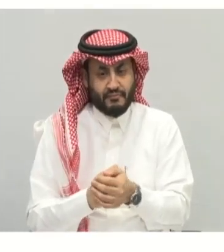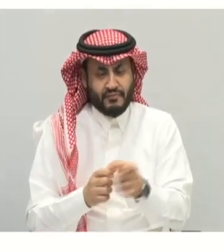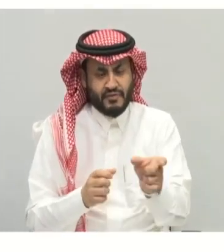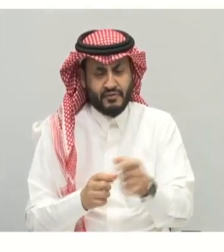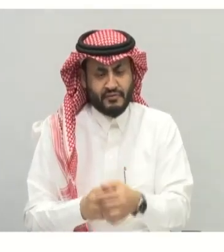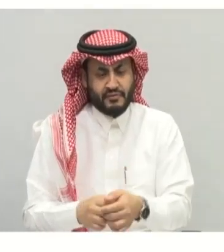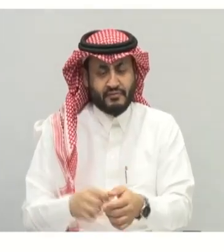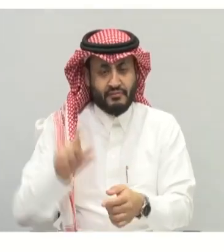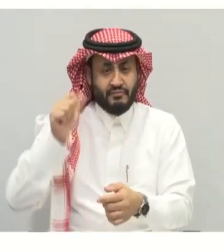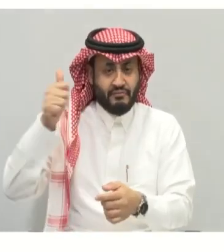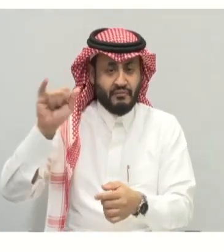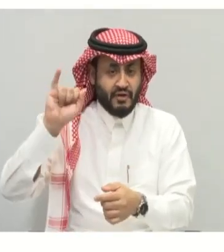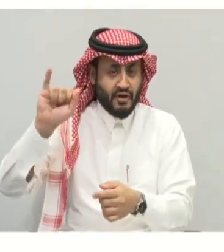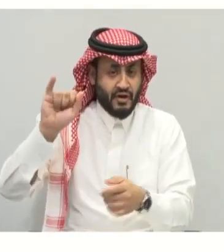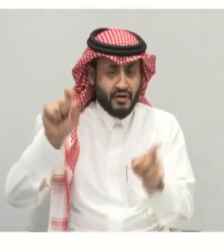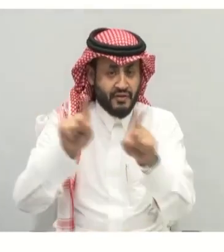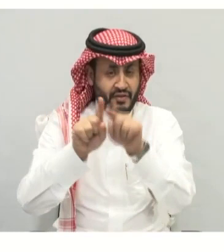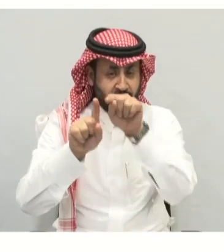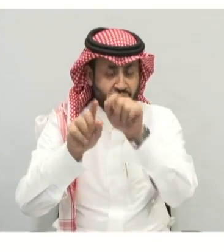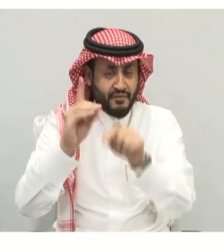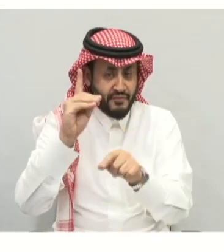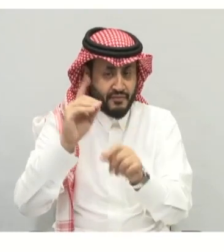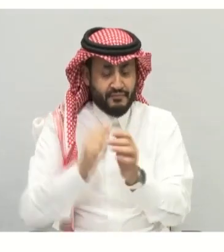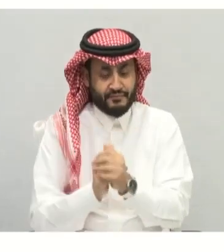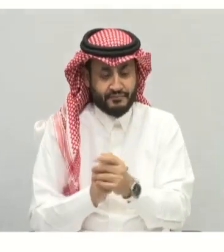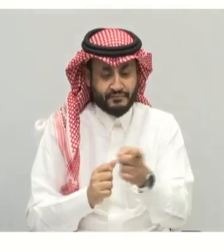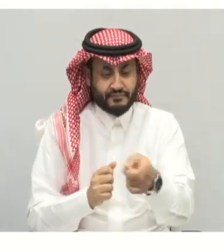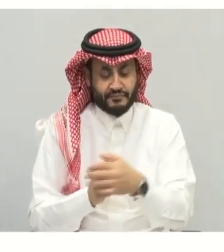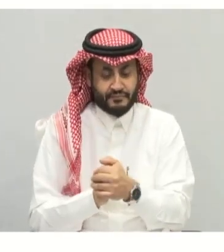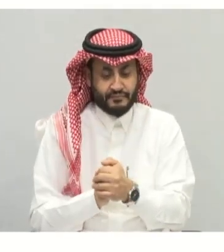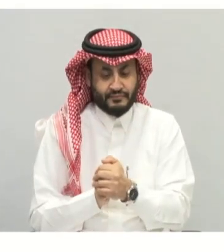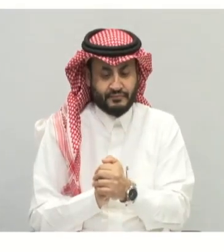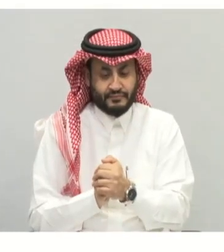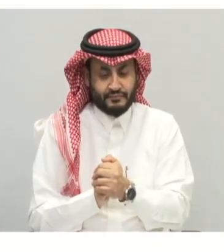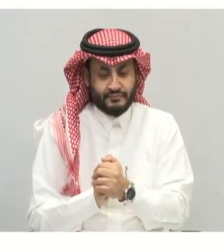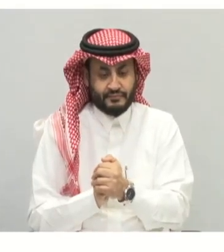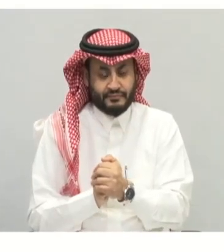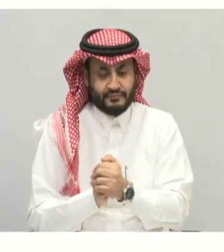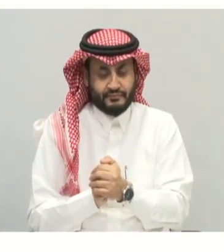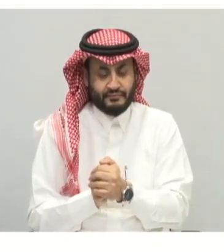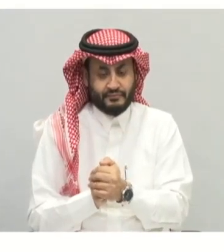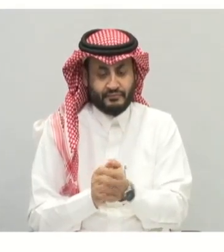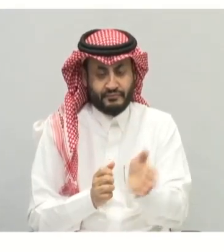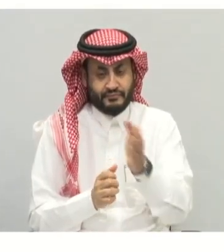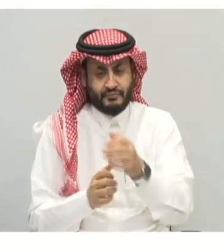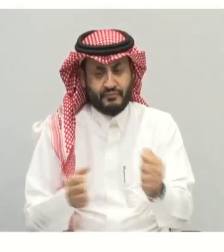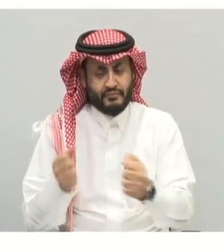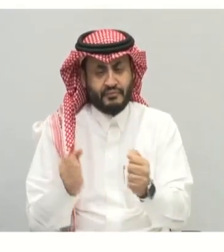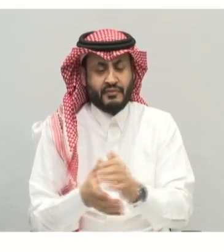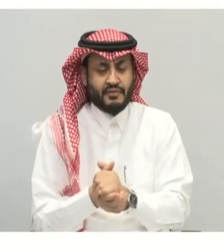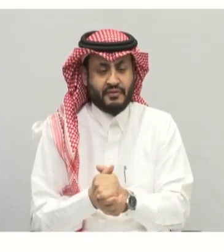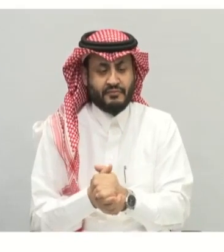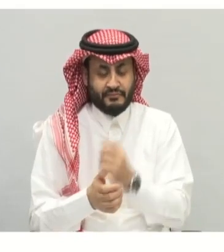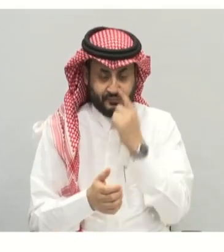use it in all of the subject pronouns as you can see in this little box and after